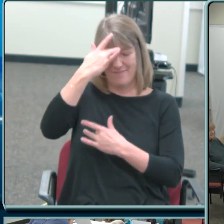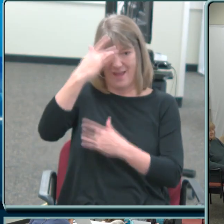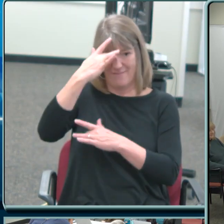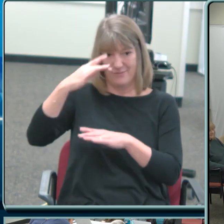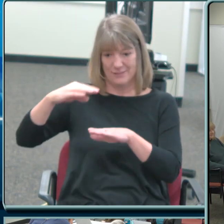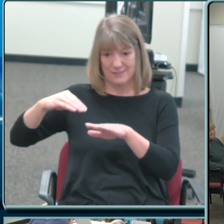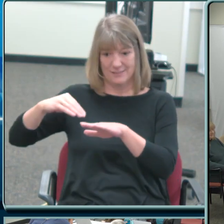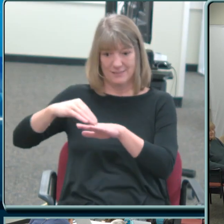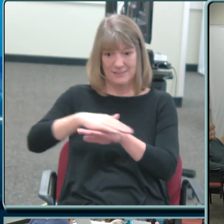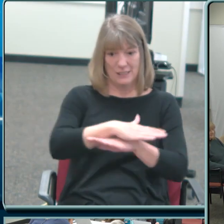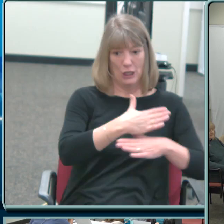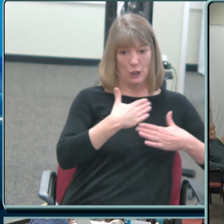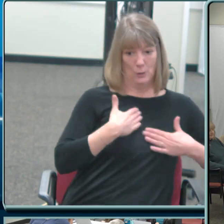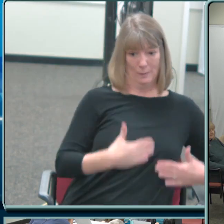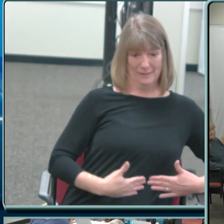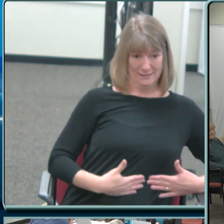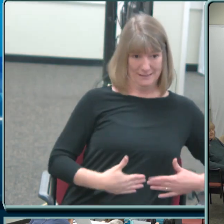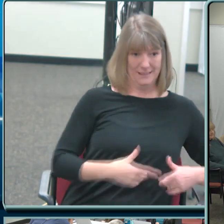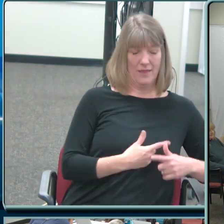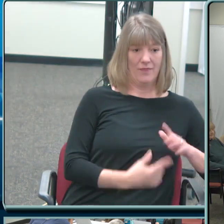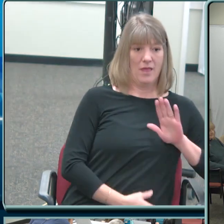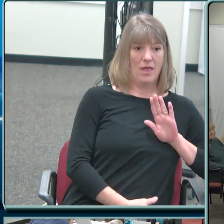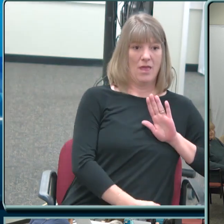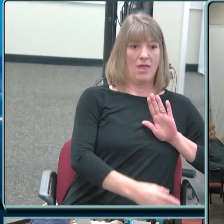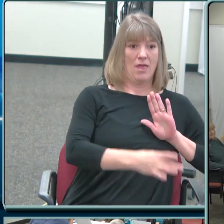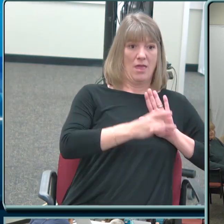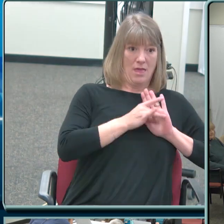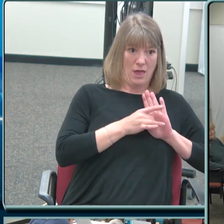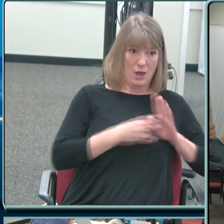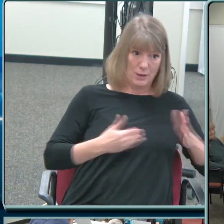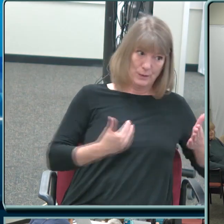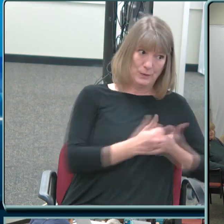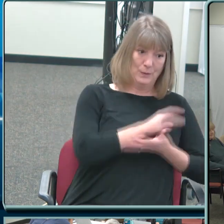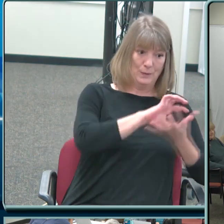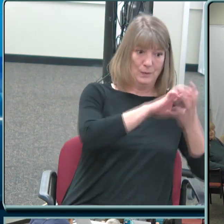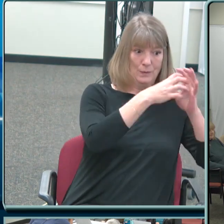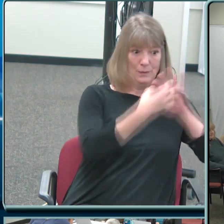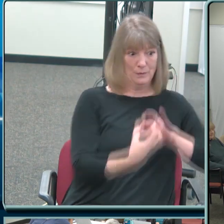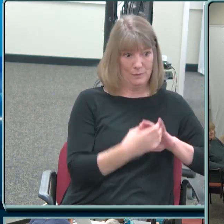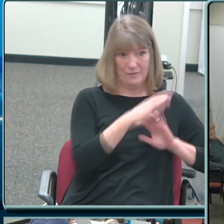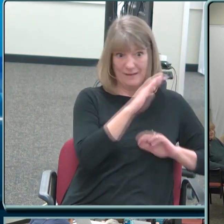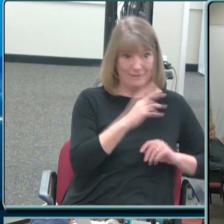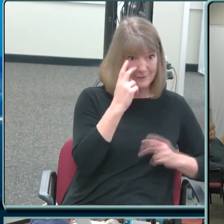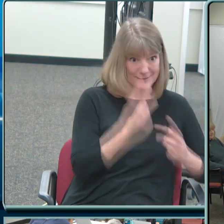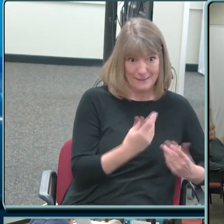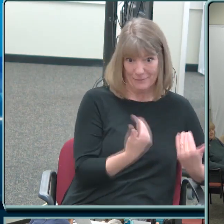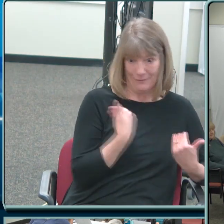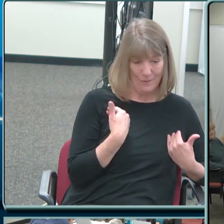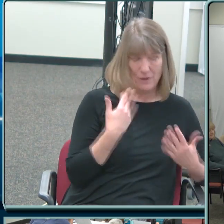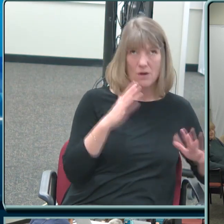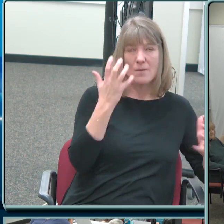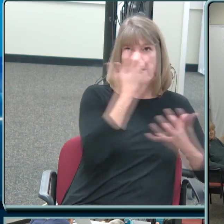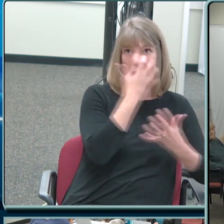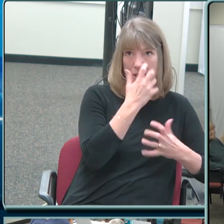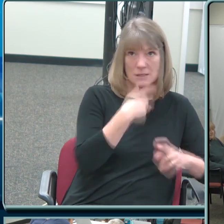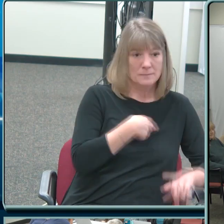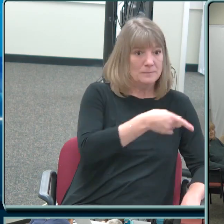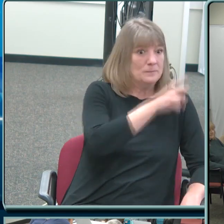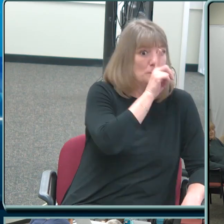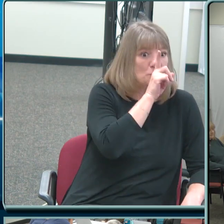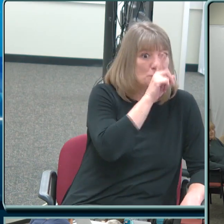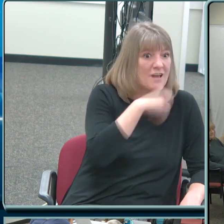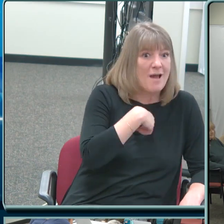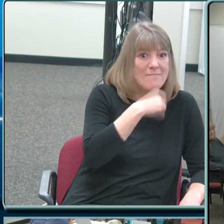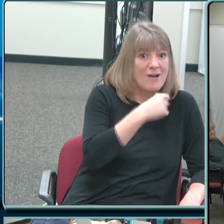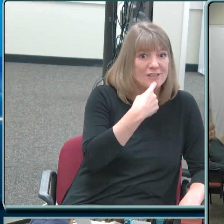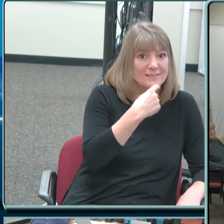the human population, and then we have yet another new strain that people haven't seen before. Oh my goodness, I'm not going to say the